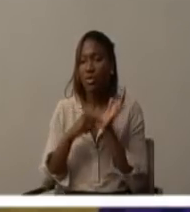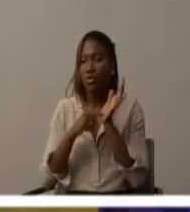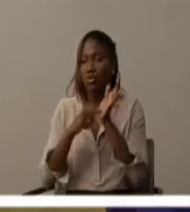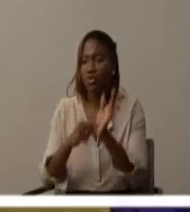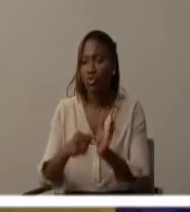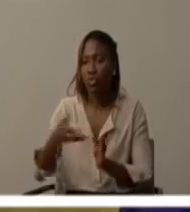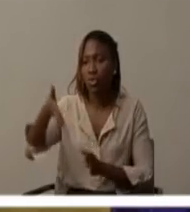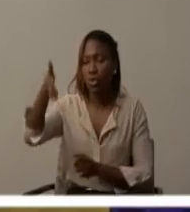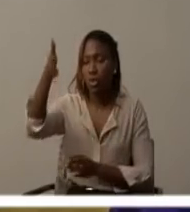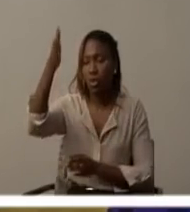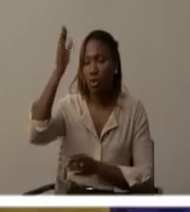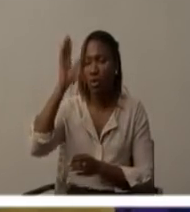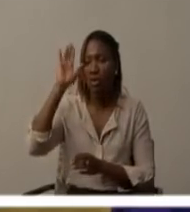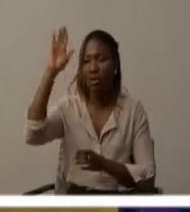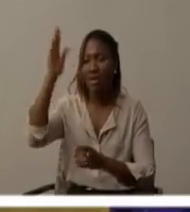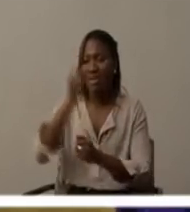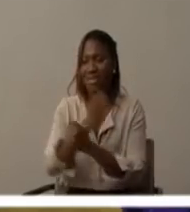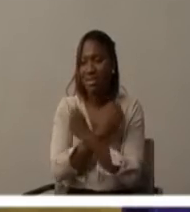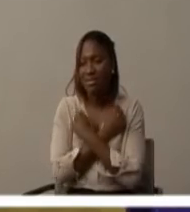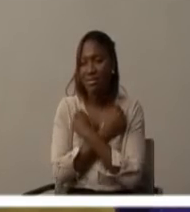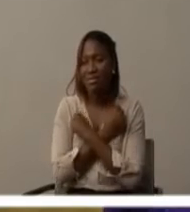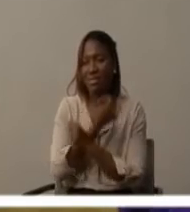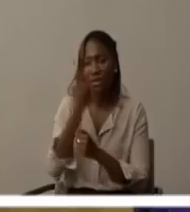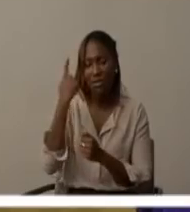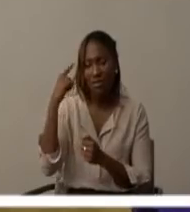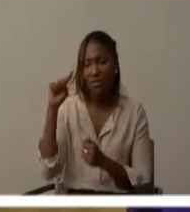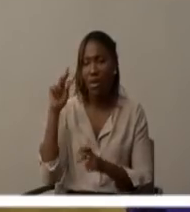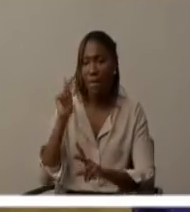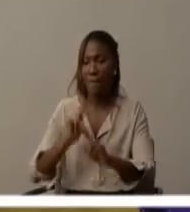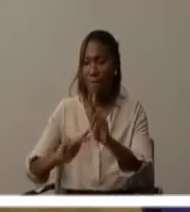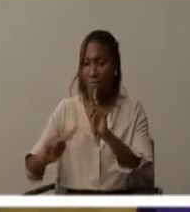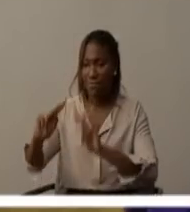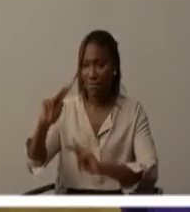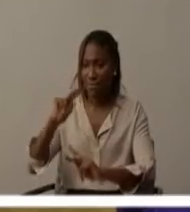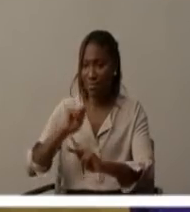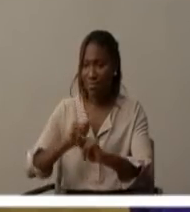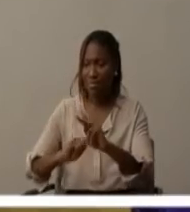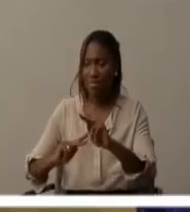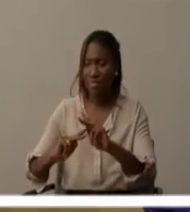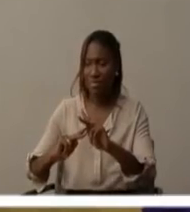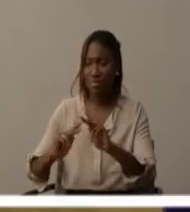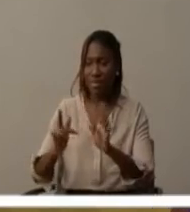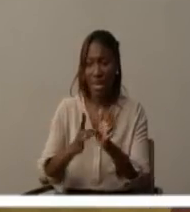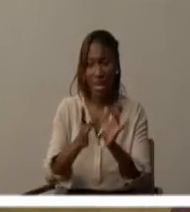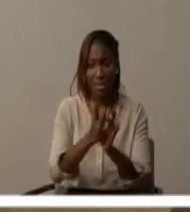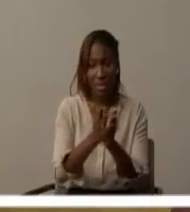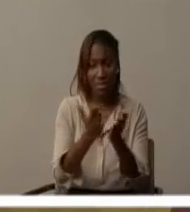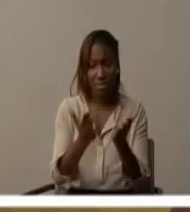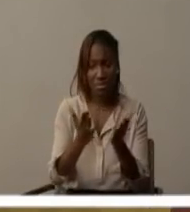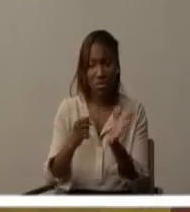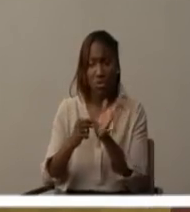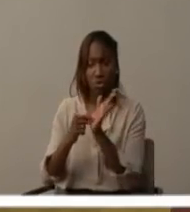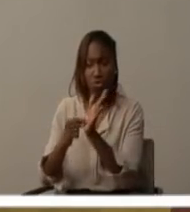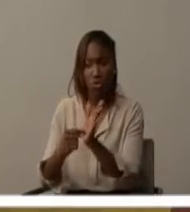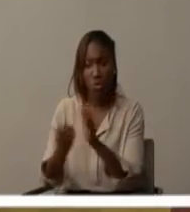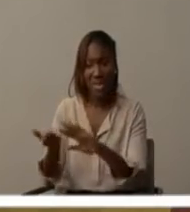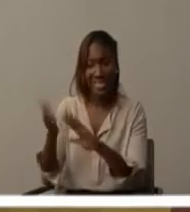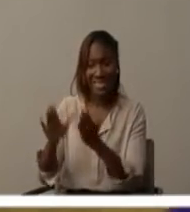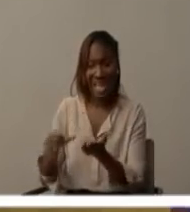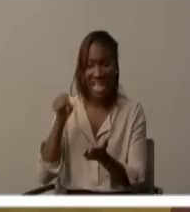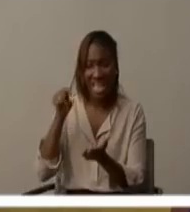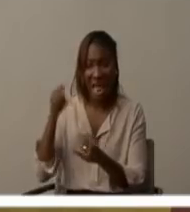God's incredible love for his people, you and me. And a demonstration that death will not have the